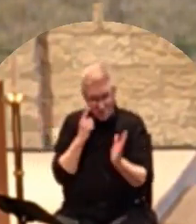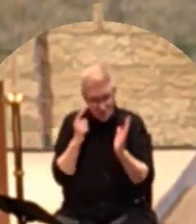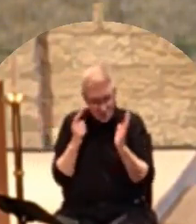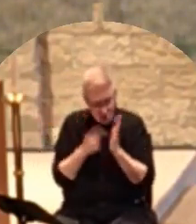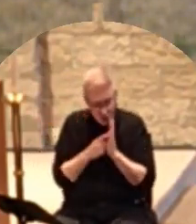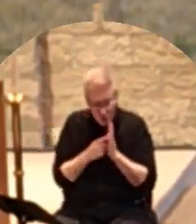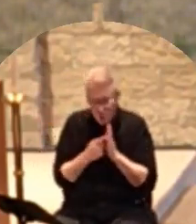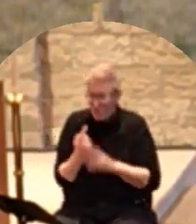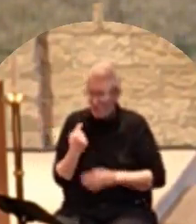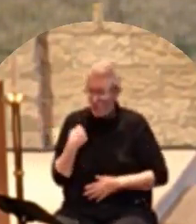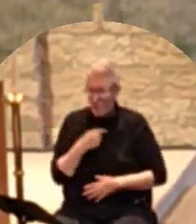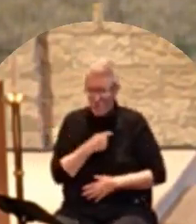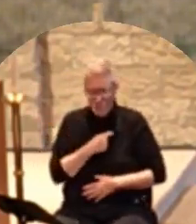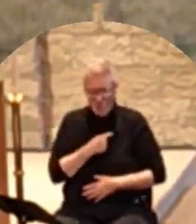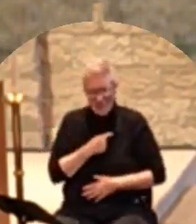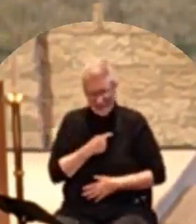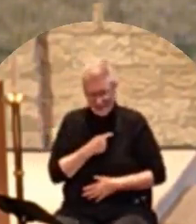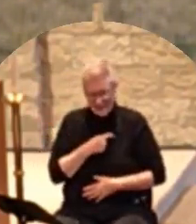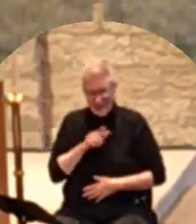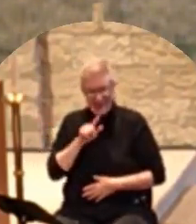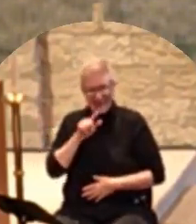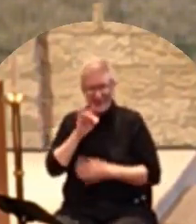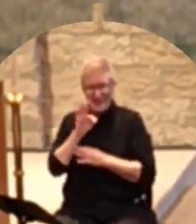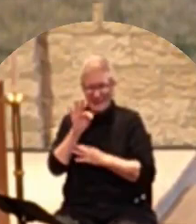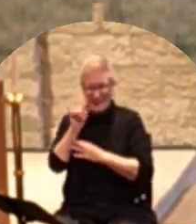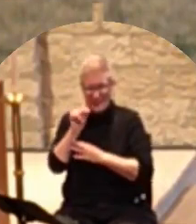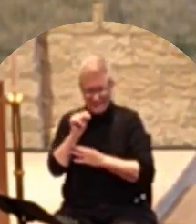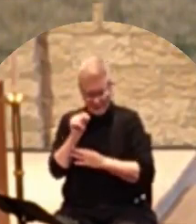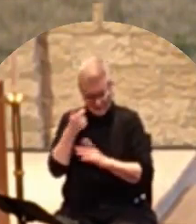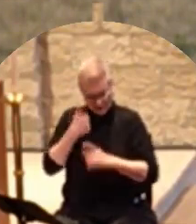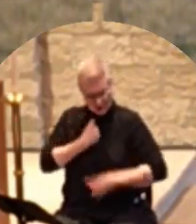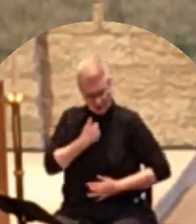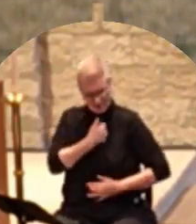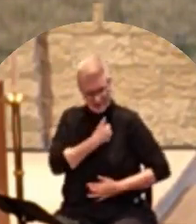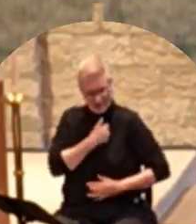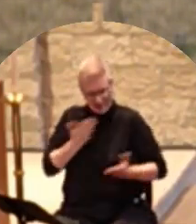of consciousness, then it is our nature